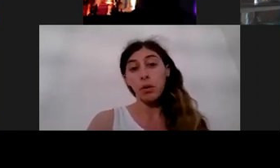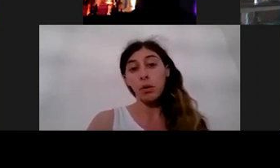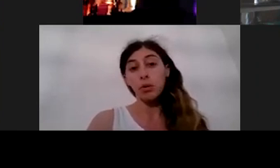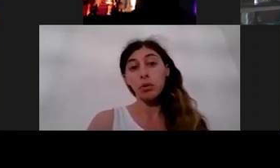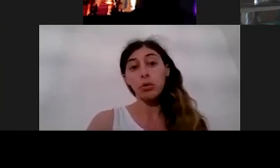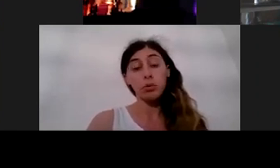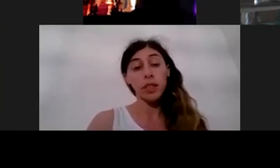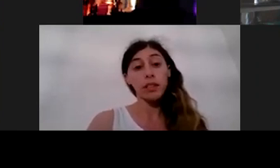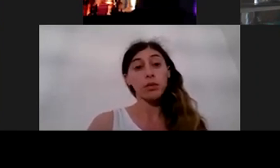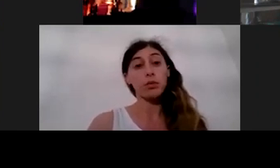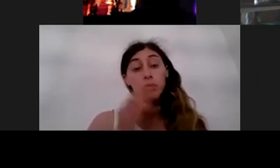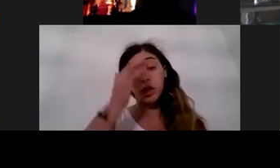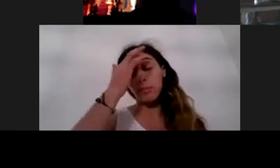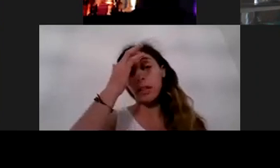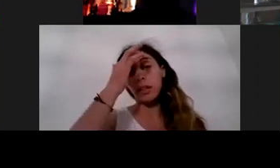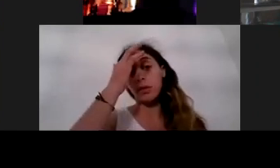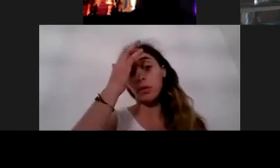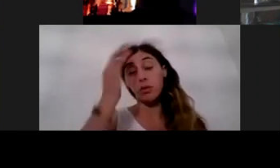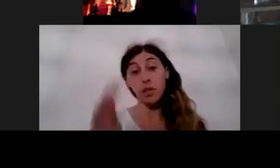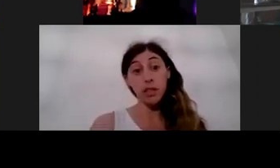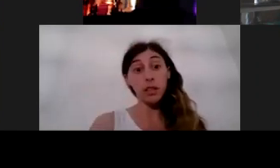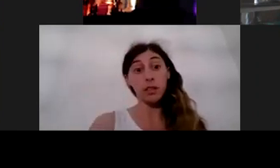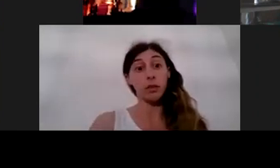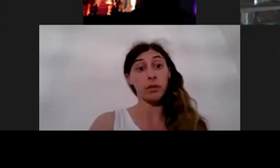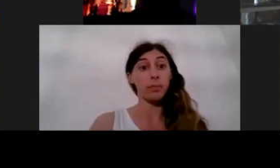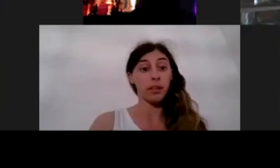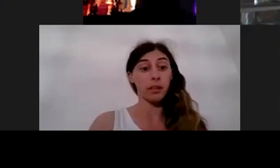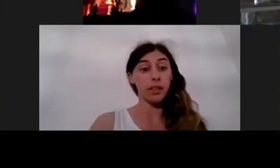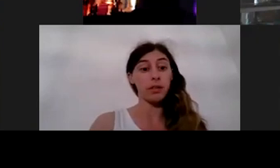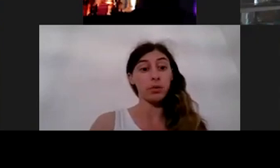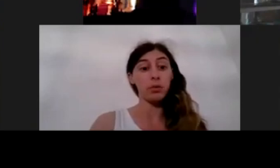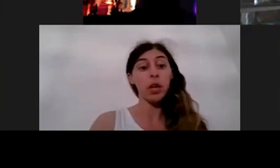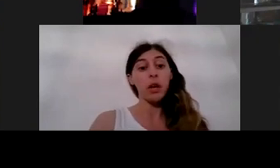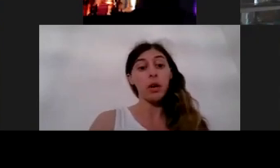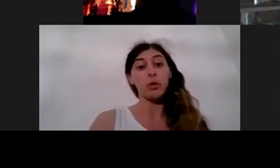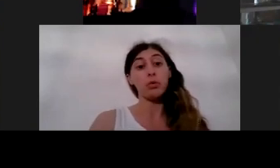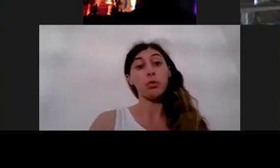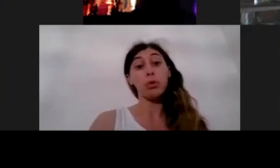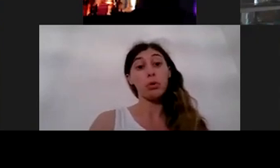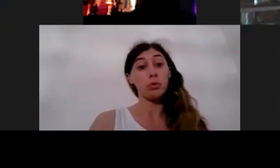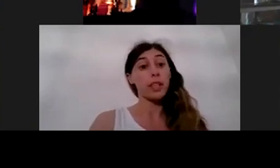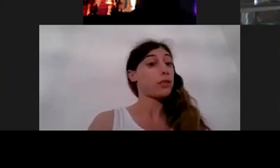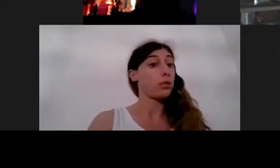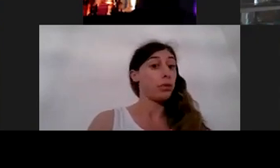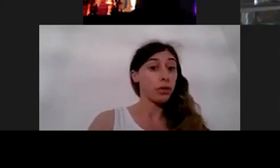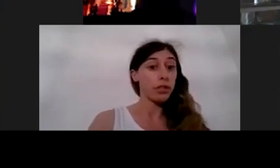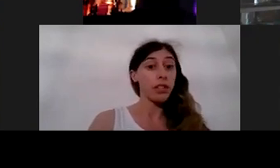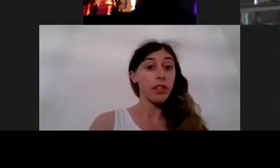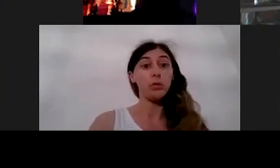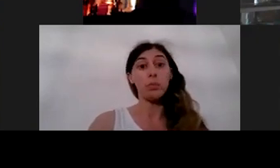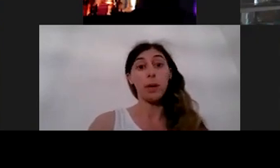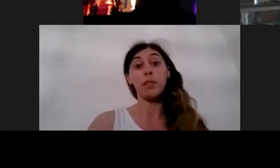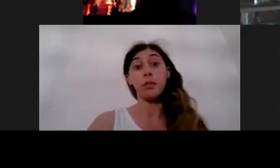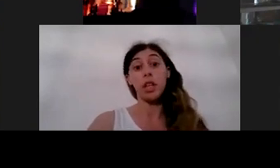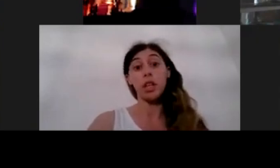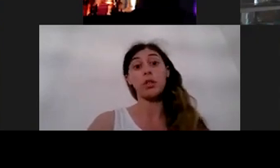have quite a varied social mix. We have an audience of a